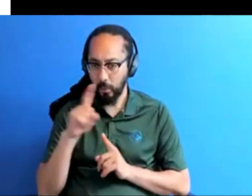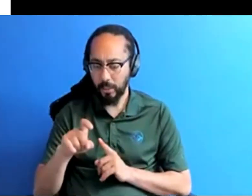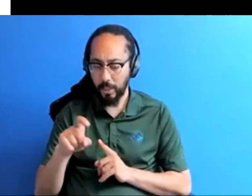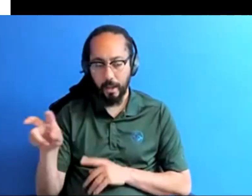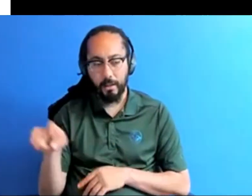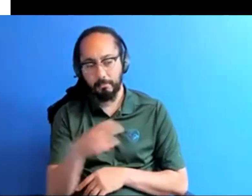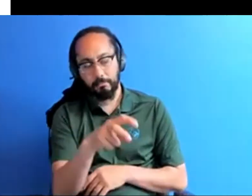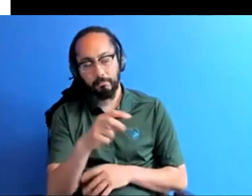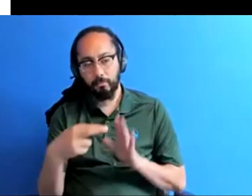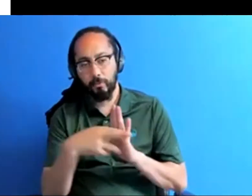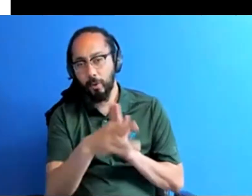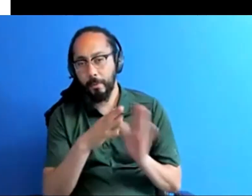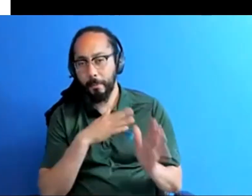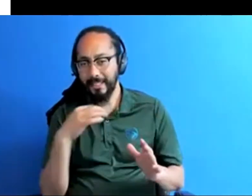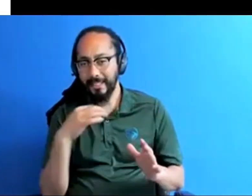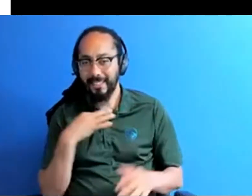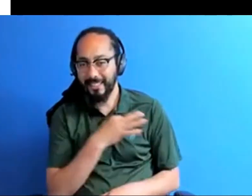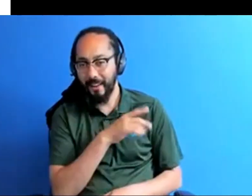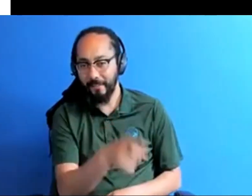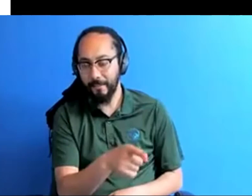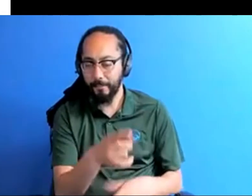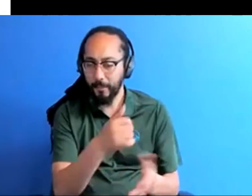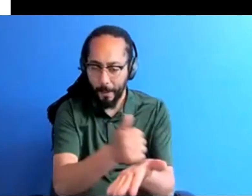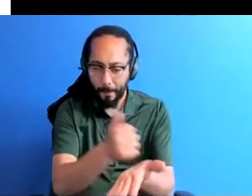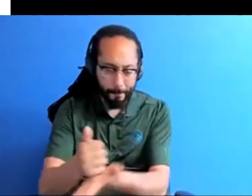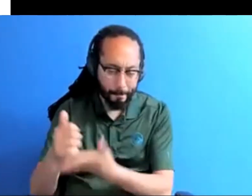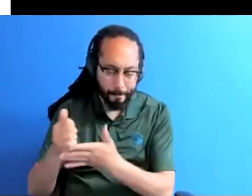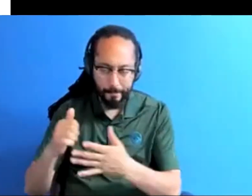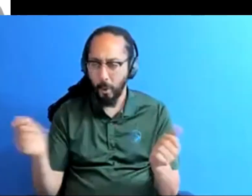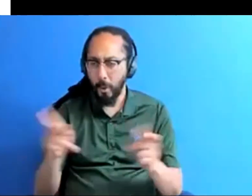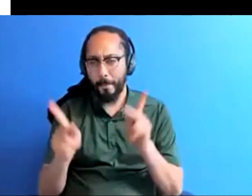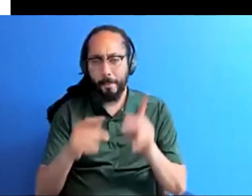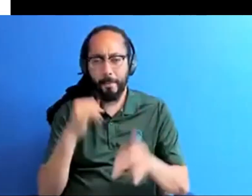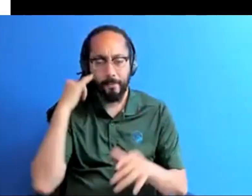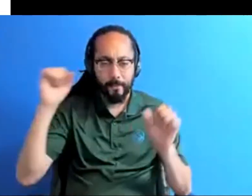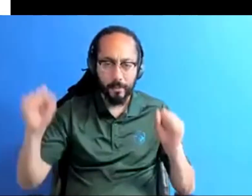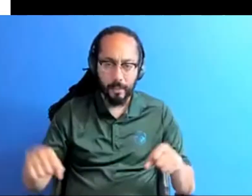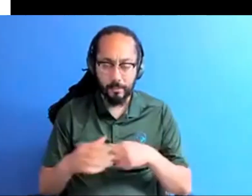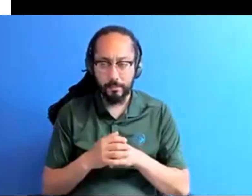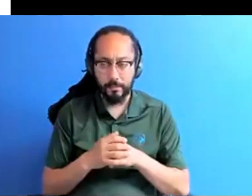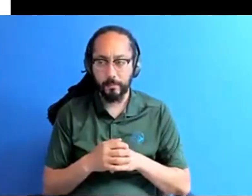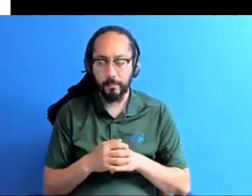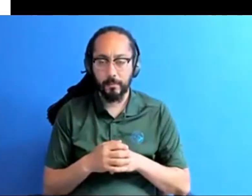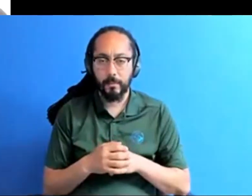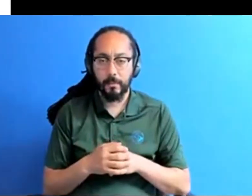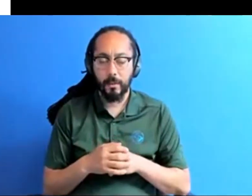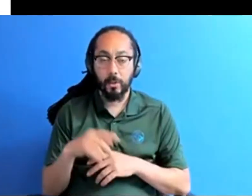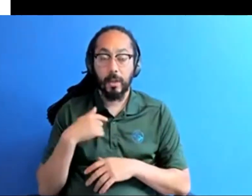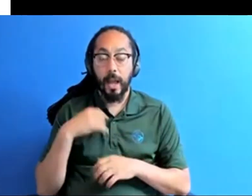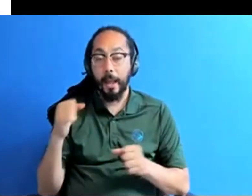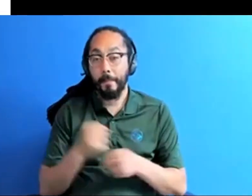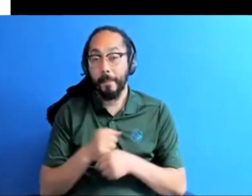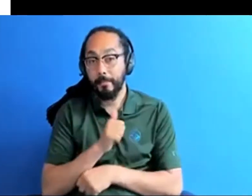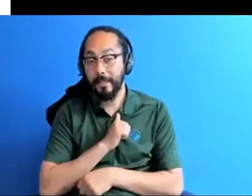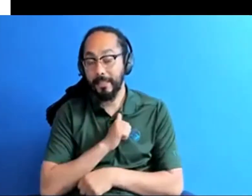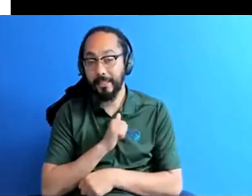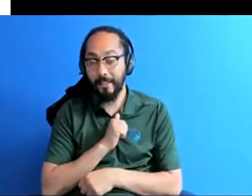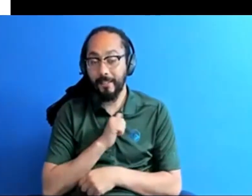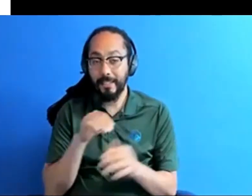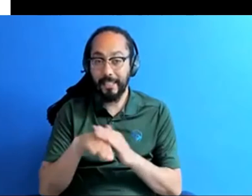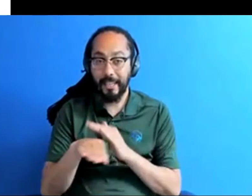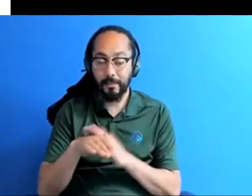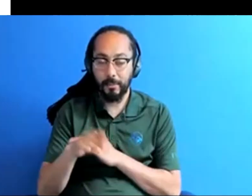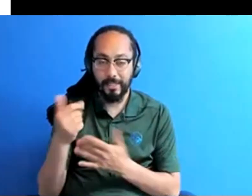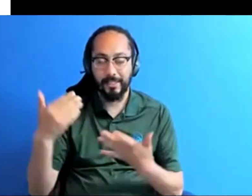well, just trying to help people out where we can. So, you know, I make myself accessible as an IT professional